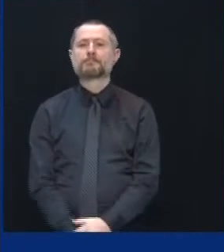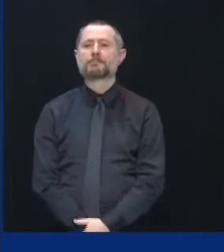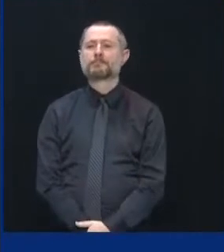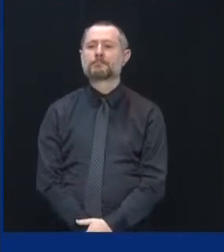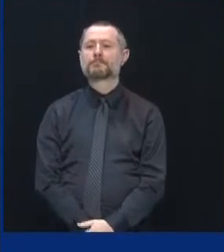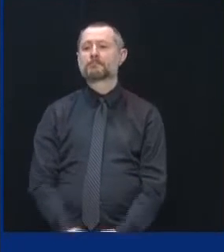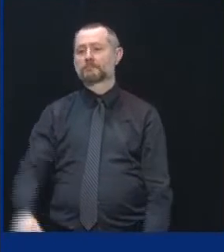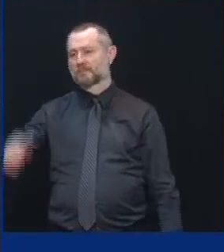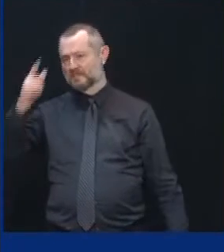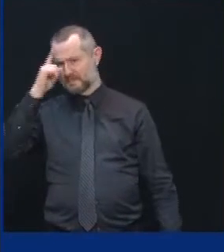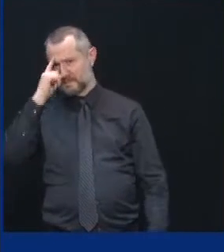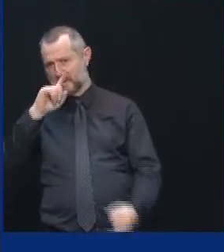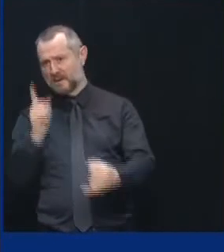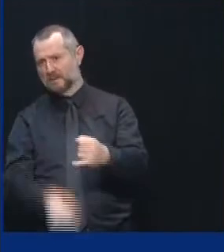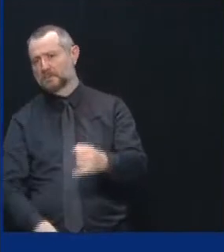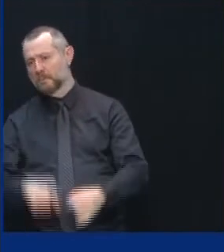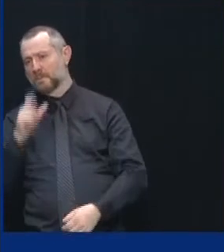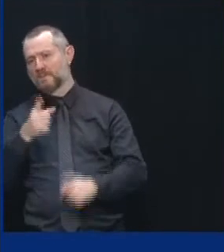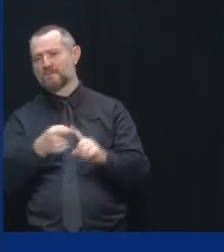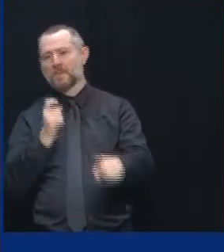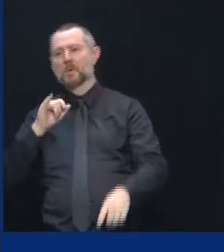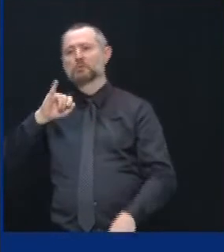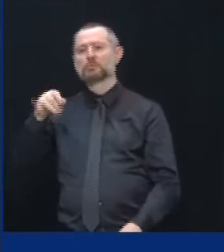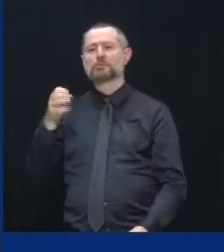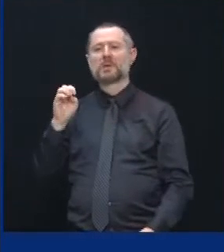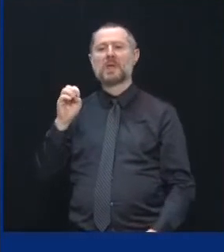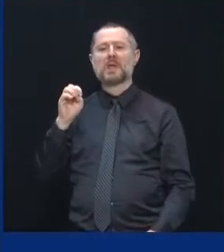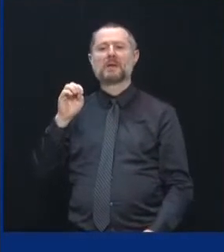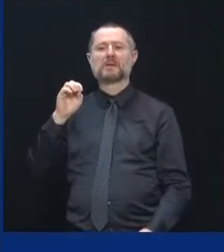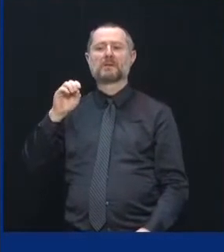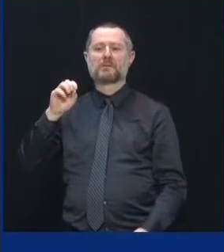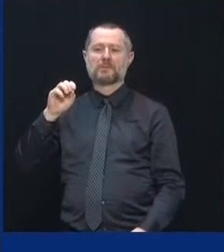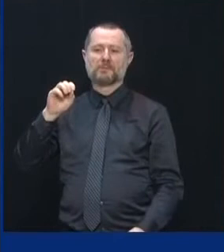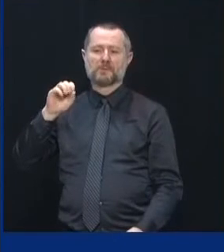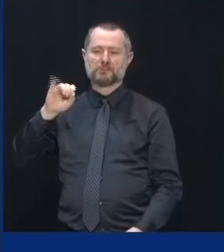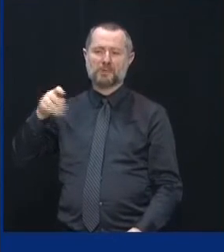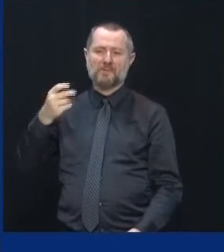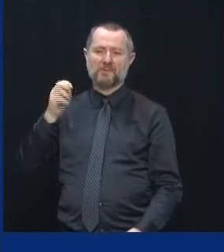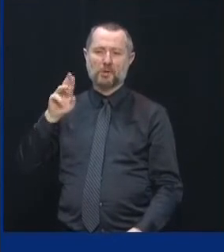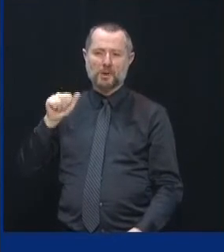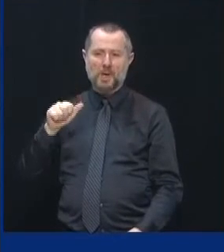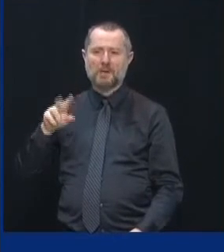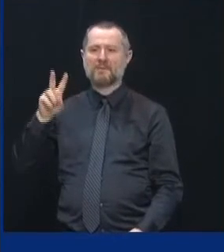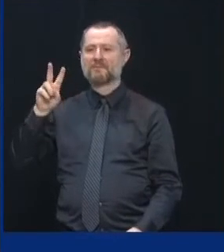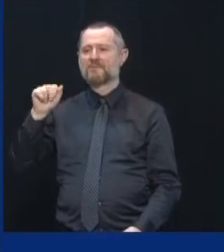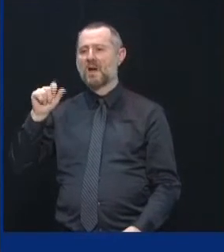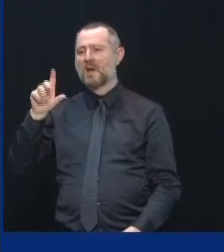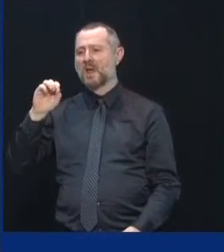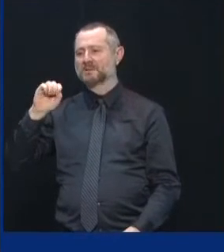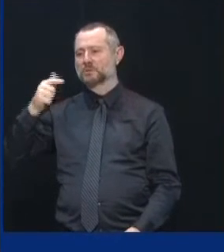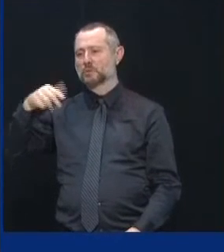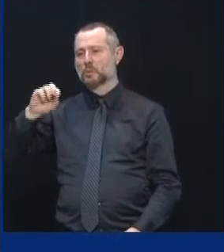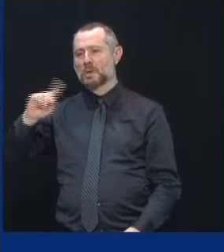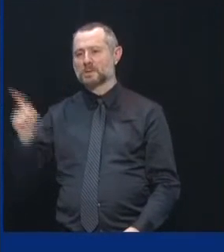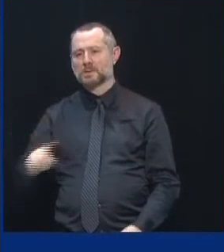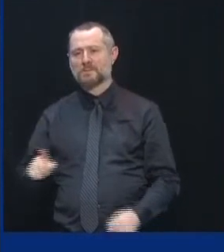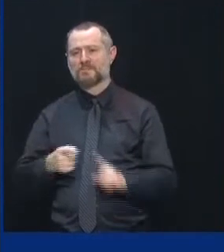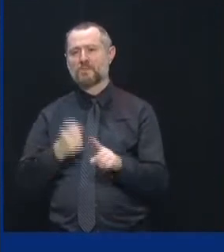Governor, your last question comes from Josefa Velasquez at the city. Josefa, your line is now open. Please unmute your microphone.